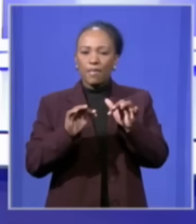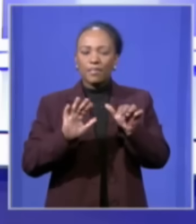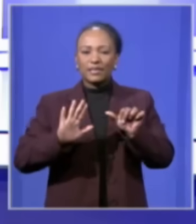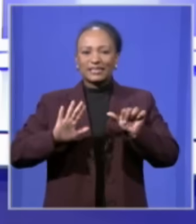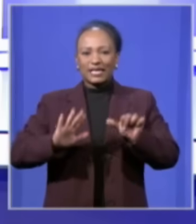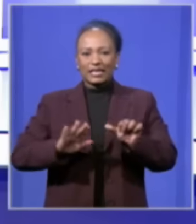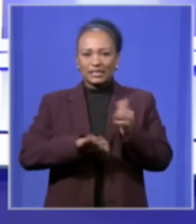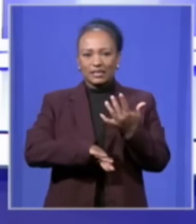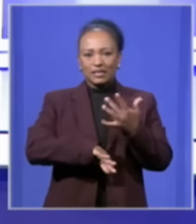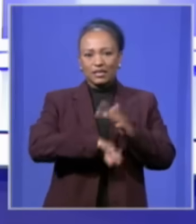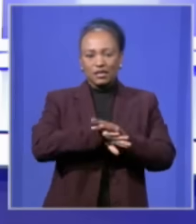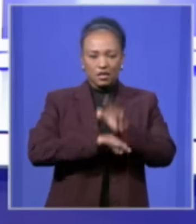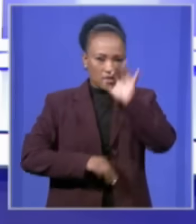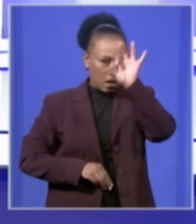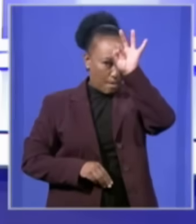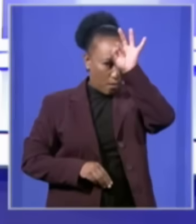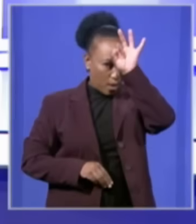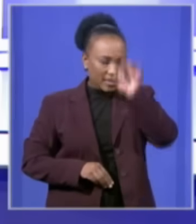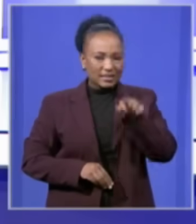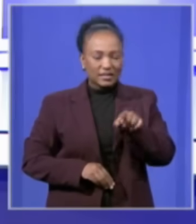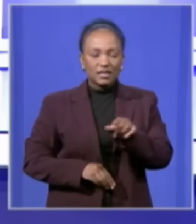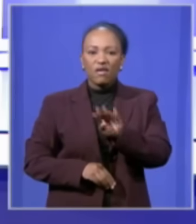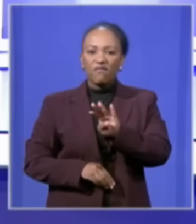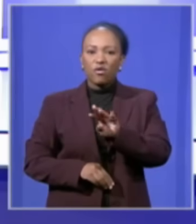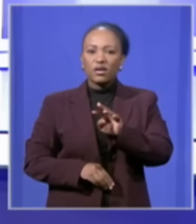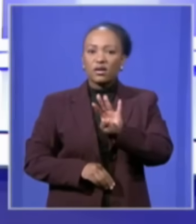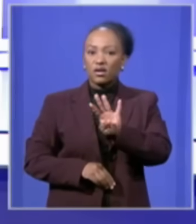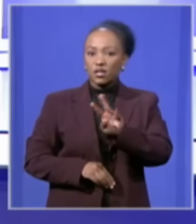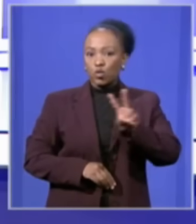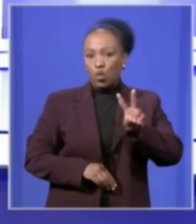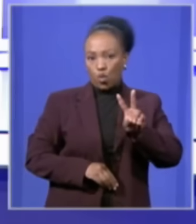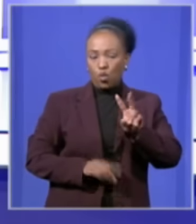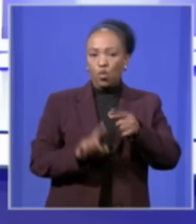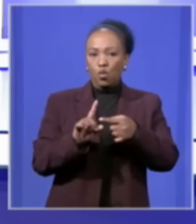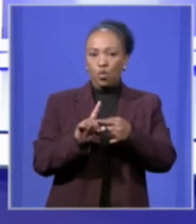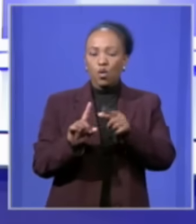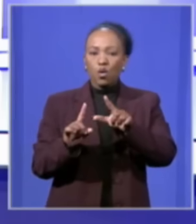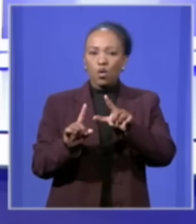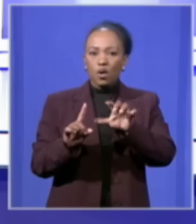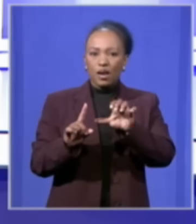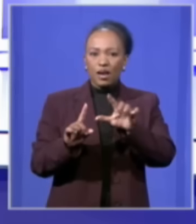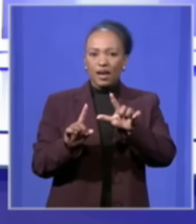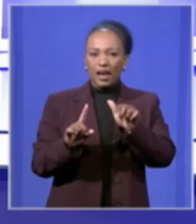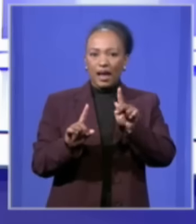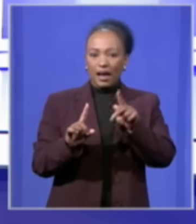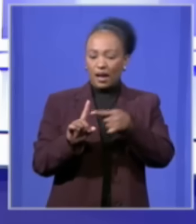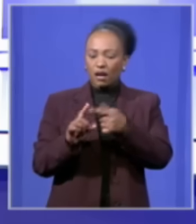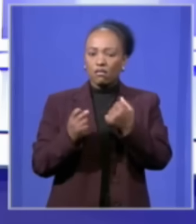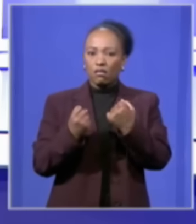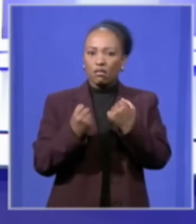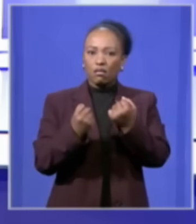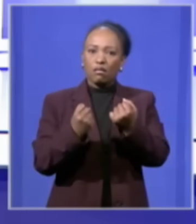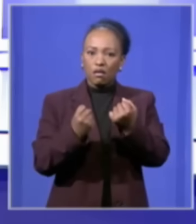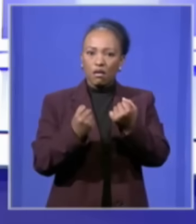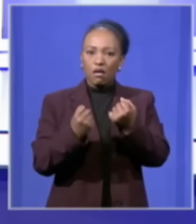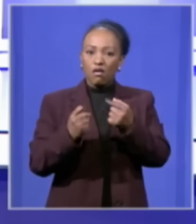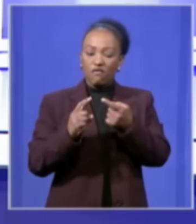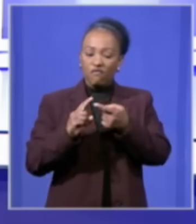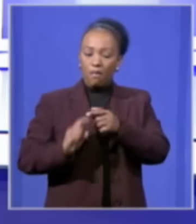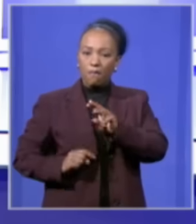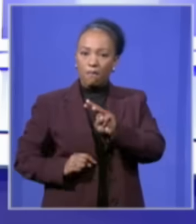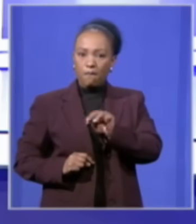le lephodisa la mengwaga e 42 William Lelaka Maabane Lelaka o be a sepediša bagolegwa go tloga kgolegong ya Mokopane go